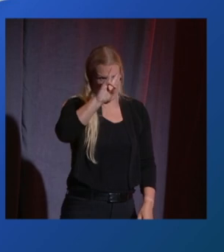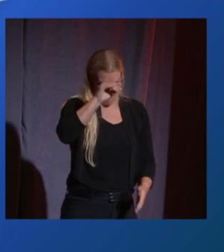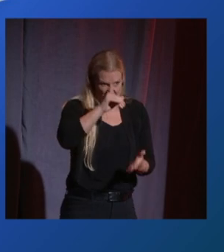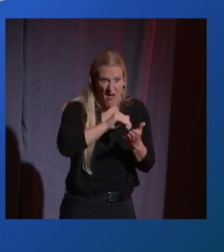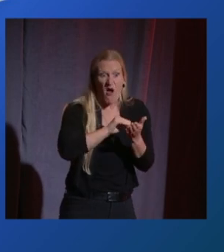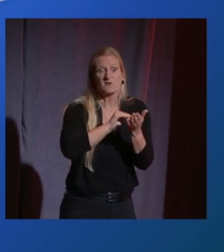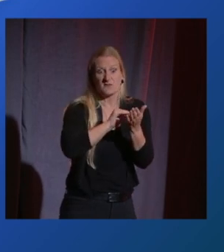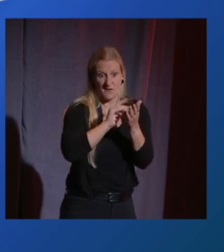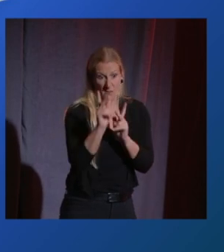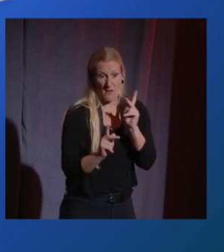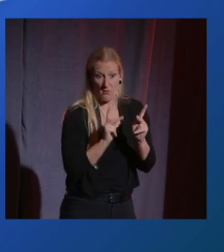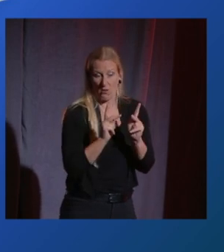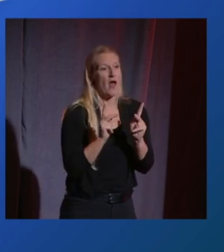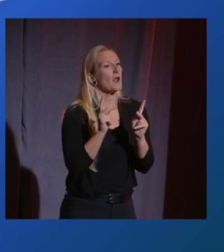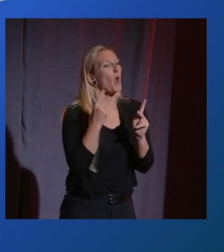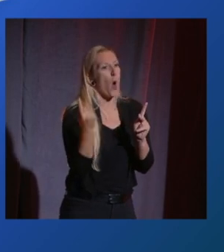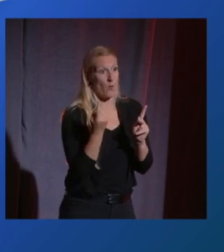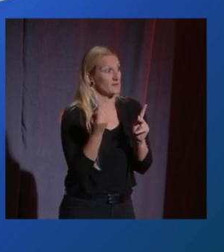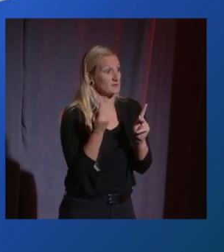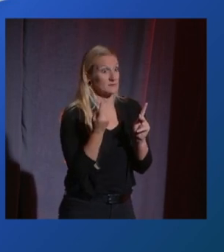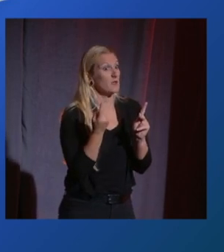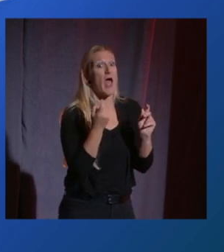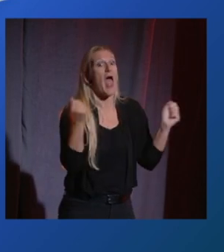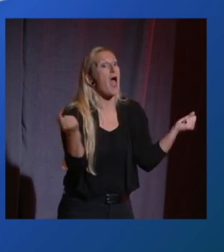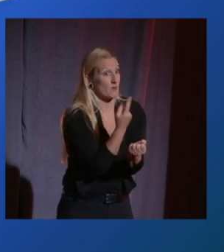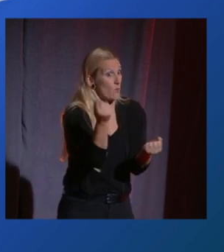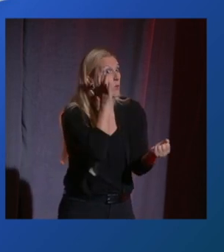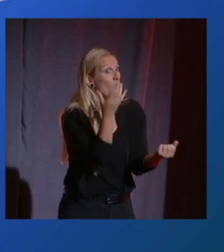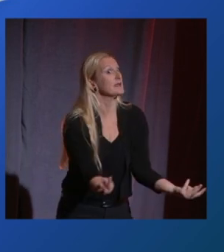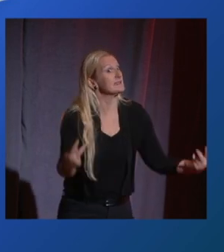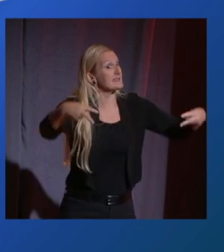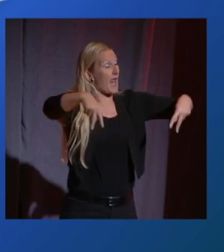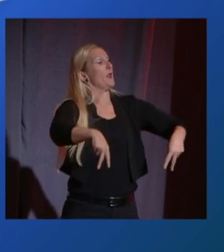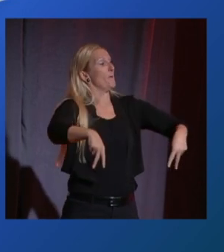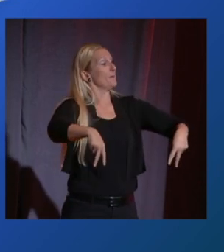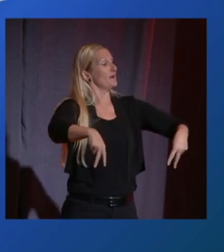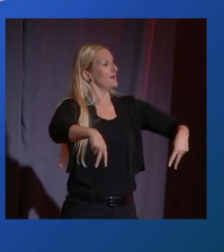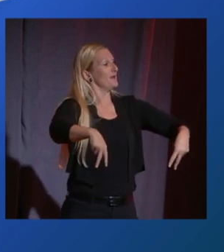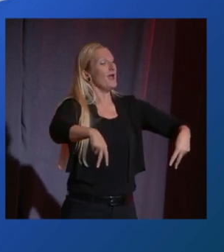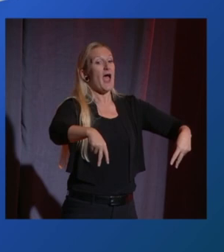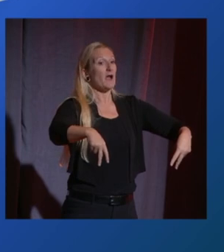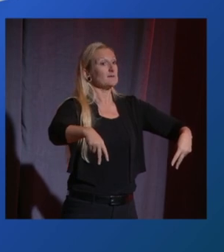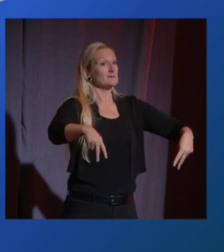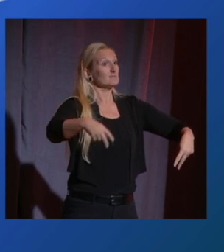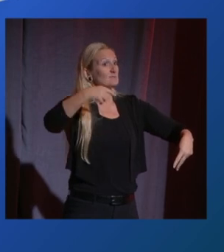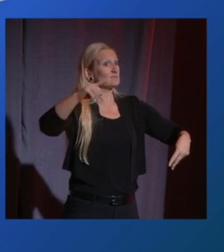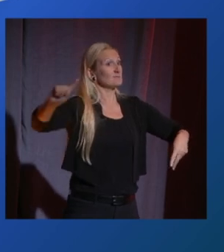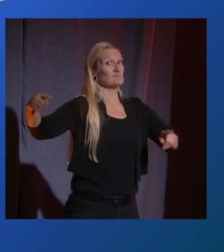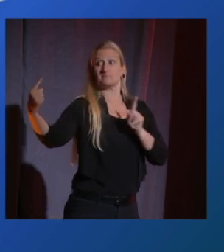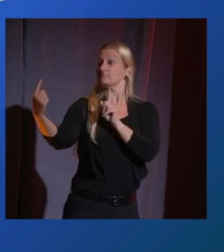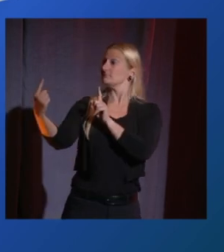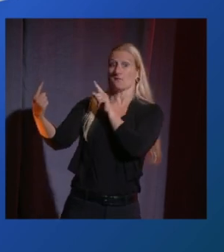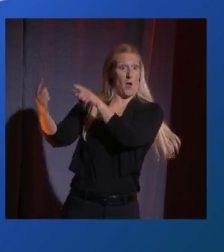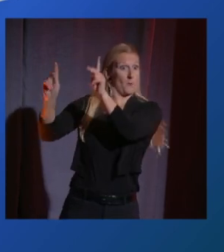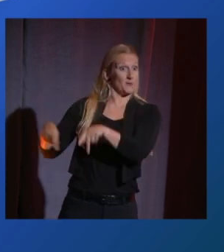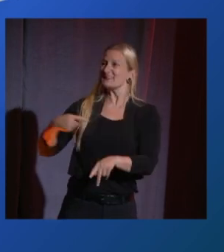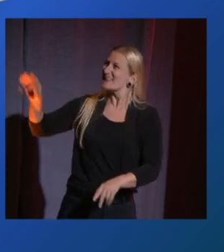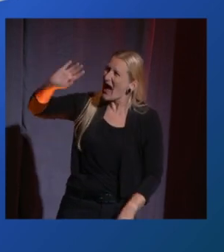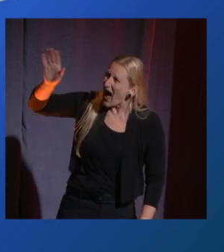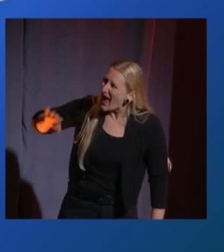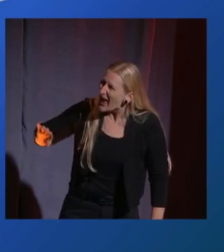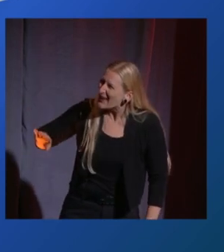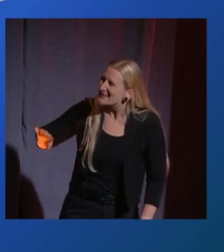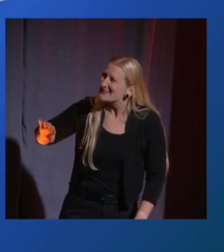this which is stand up and just say hi to the person next to you who they